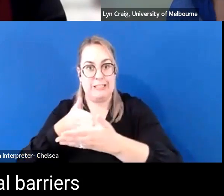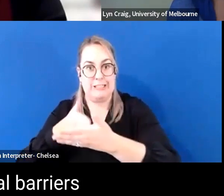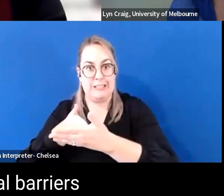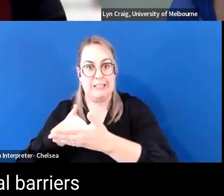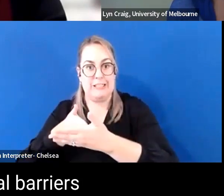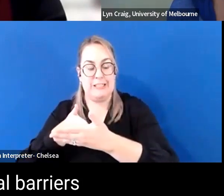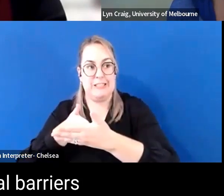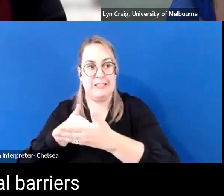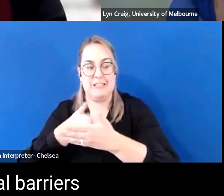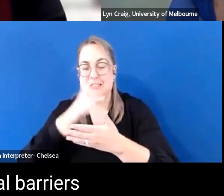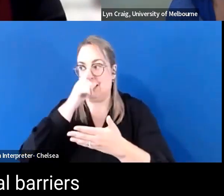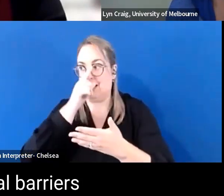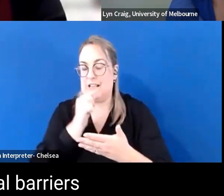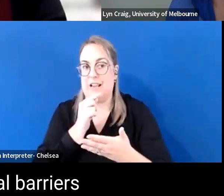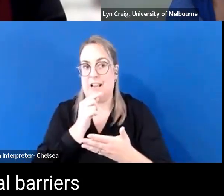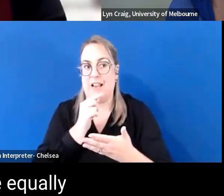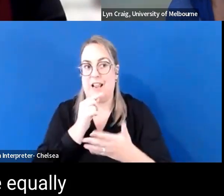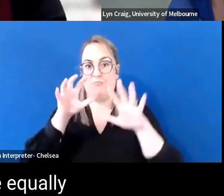work